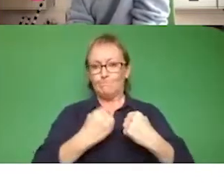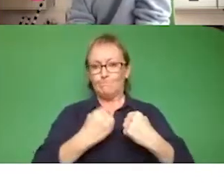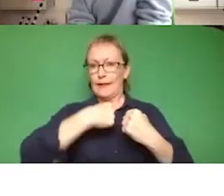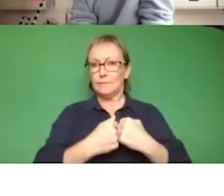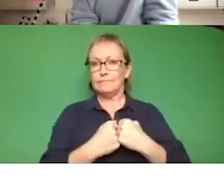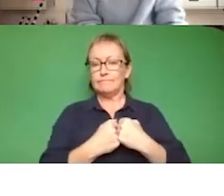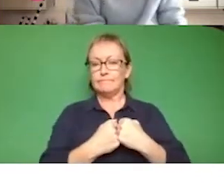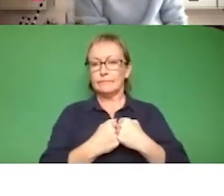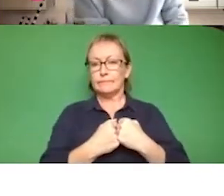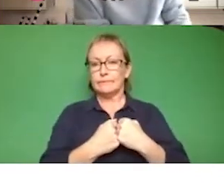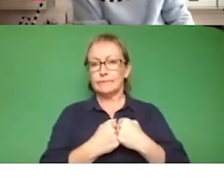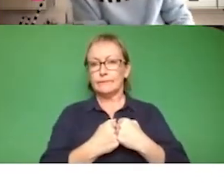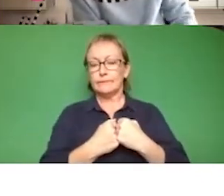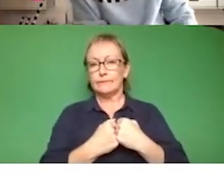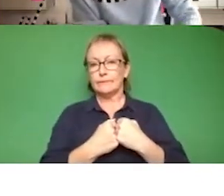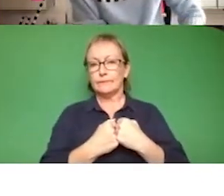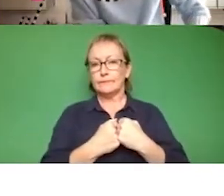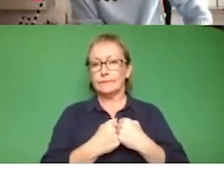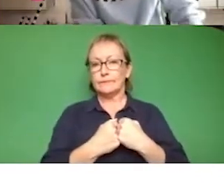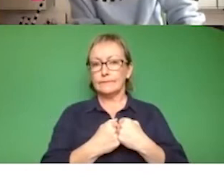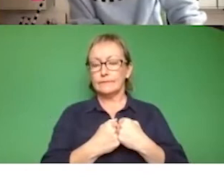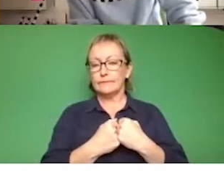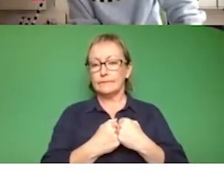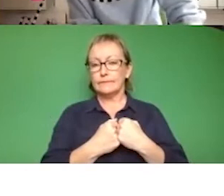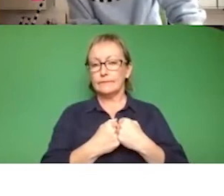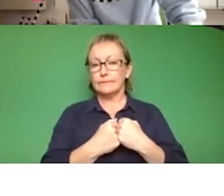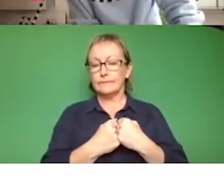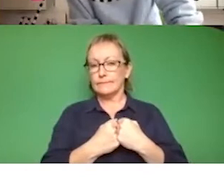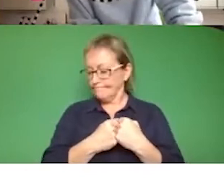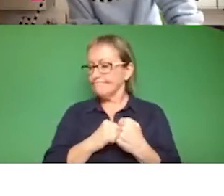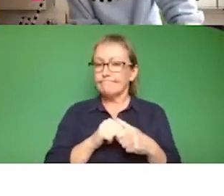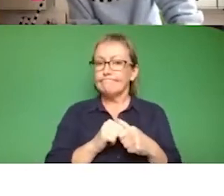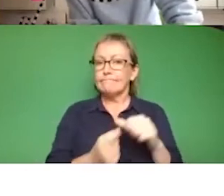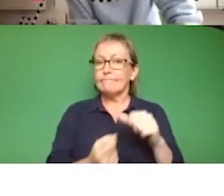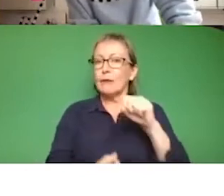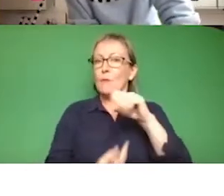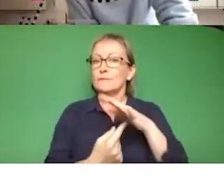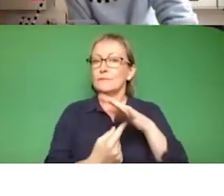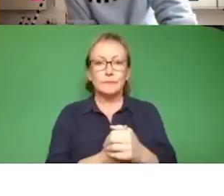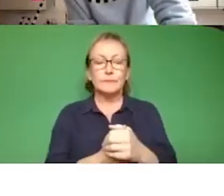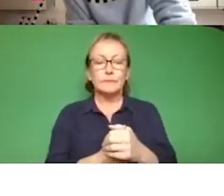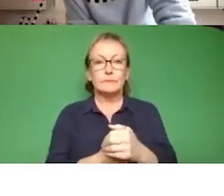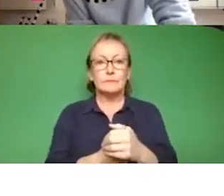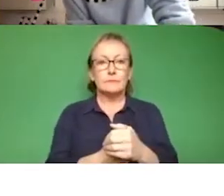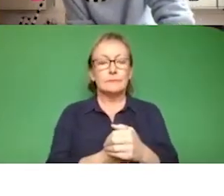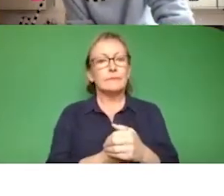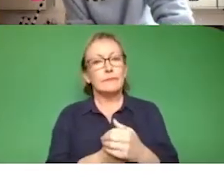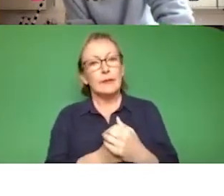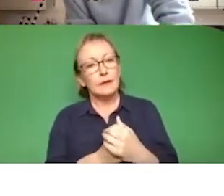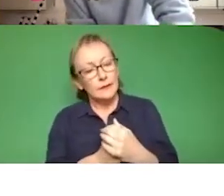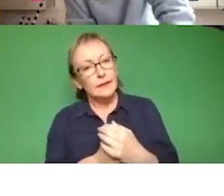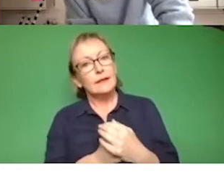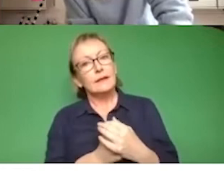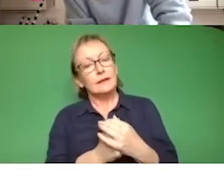about anything, really. Be a punk and ethos. And I think that's important. I think that's something that you share, that